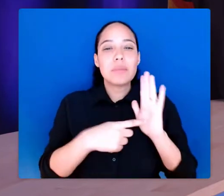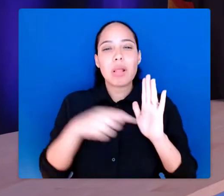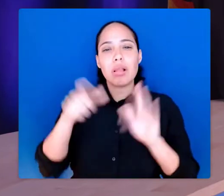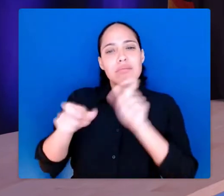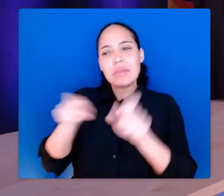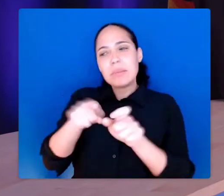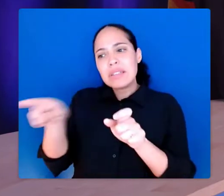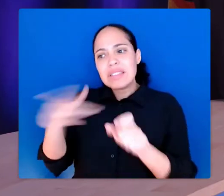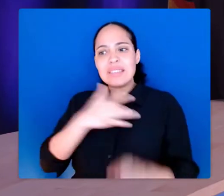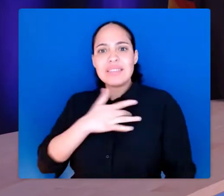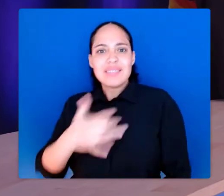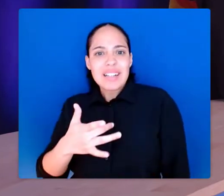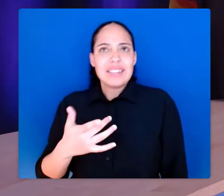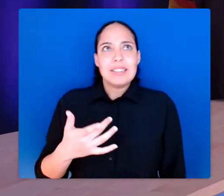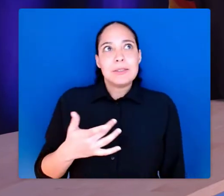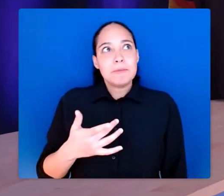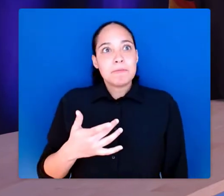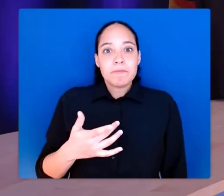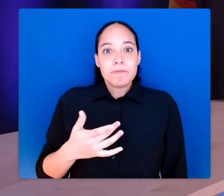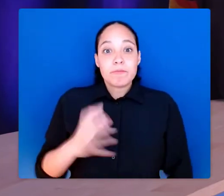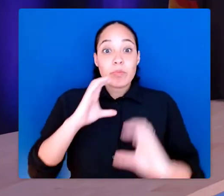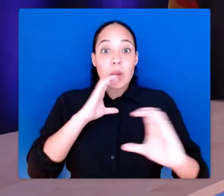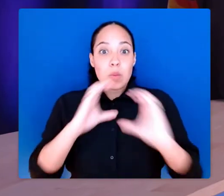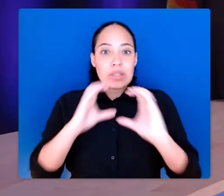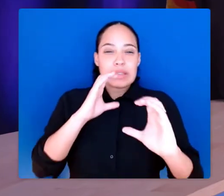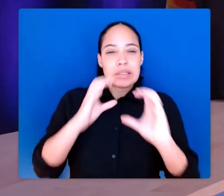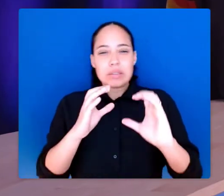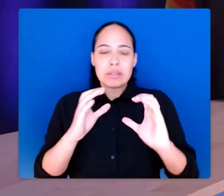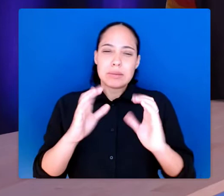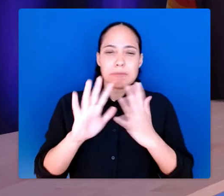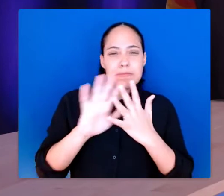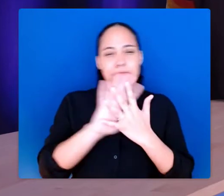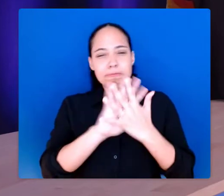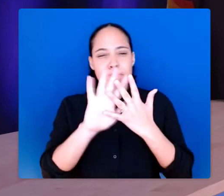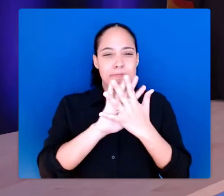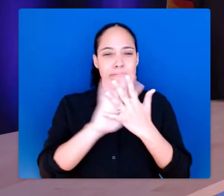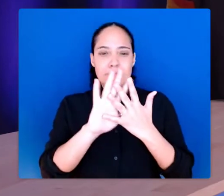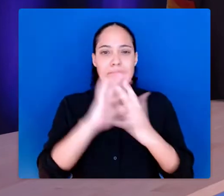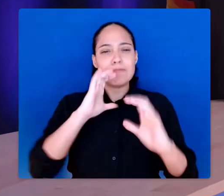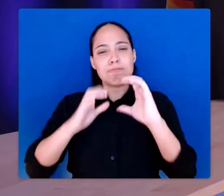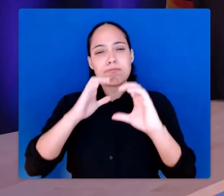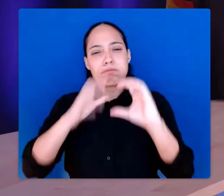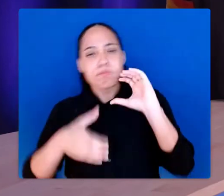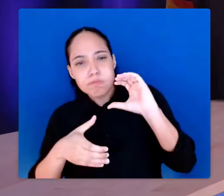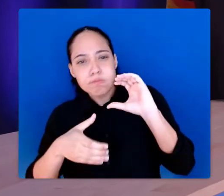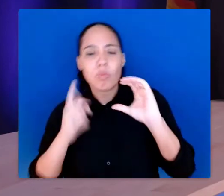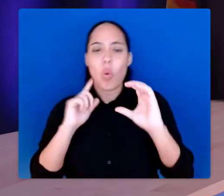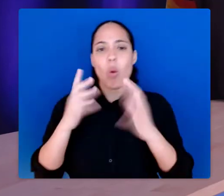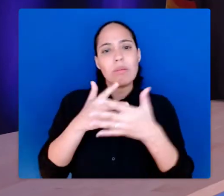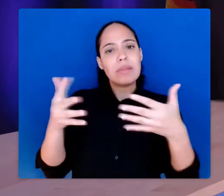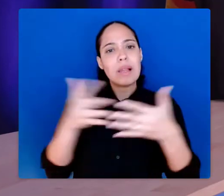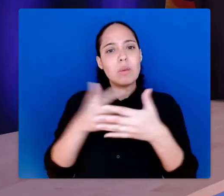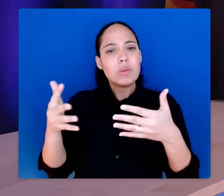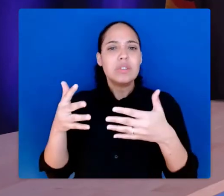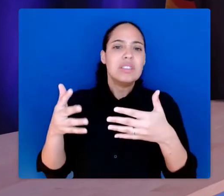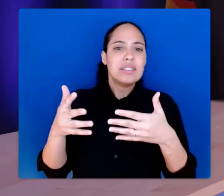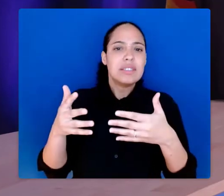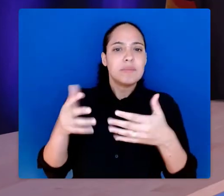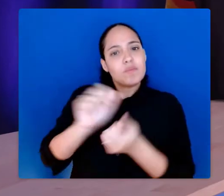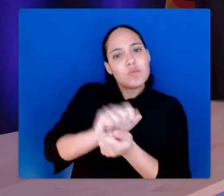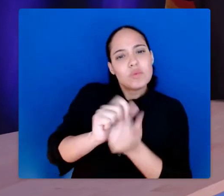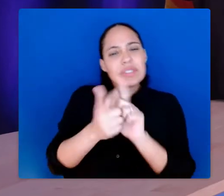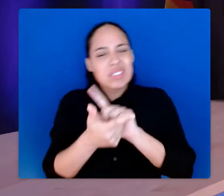So yeah, Microsoft has always been very close to my heart. I was involved one or the other way working for projects with Microsoft. And